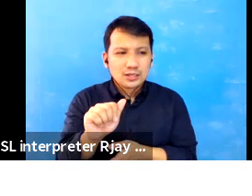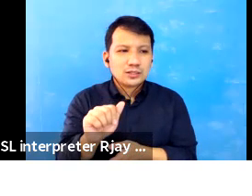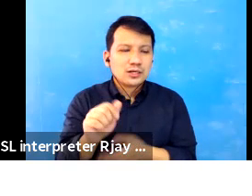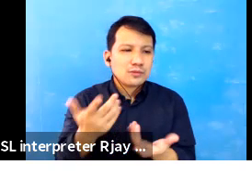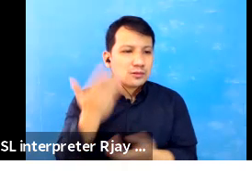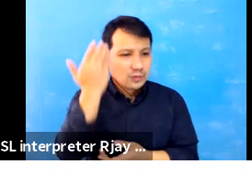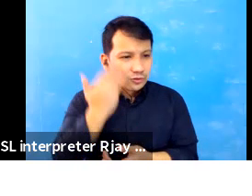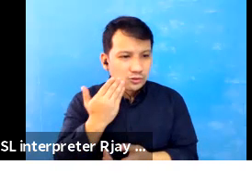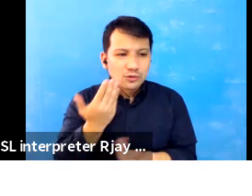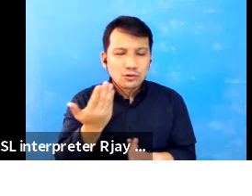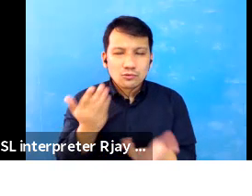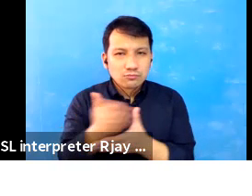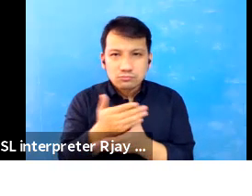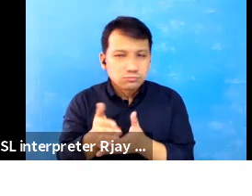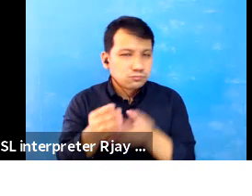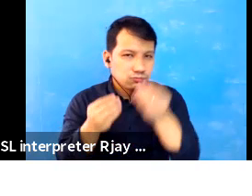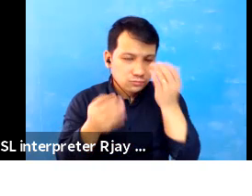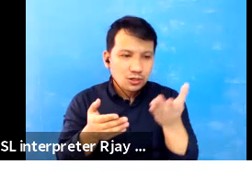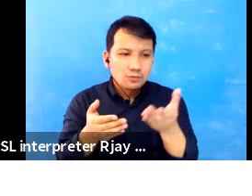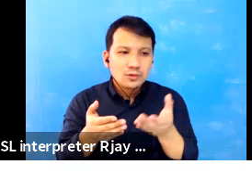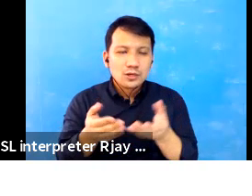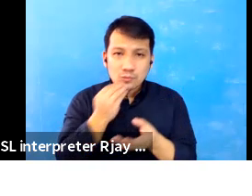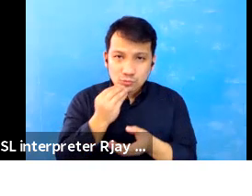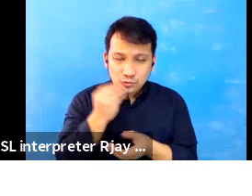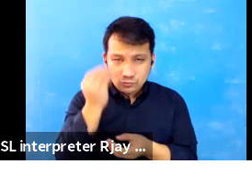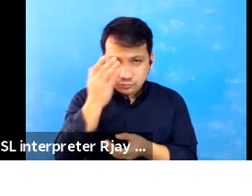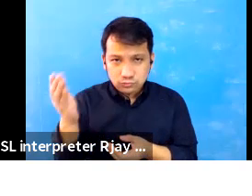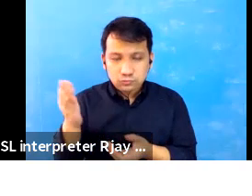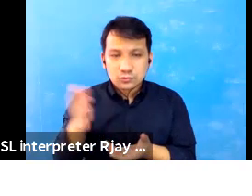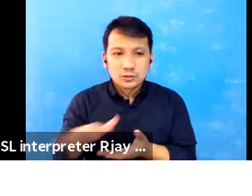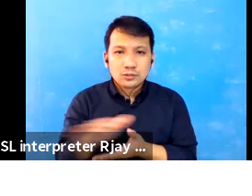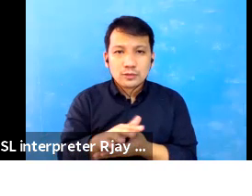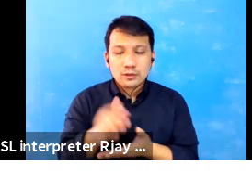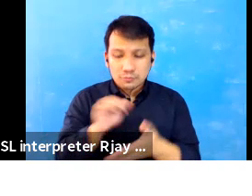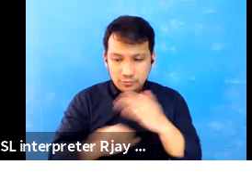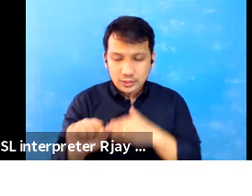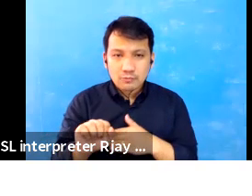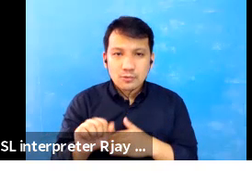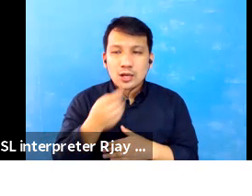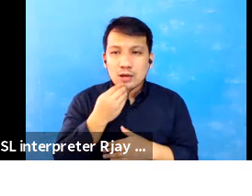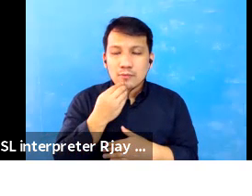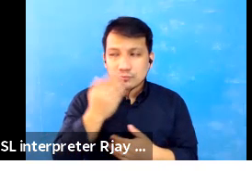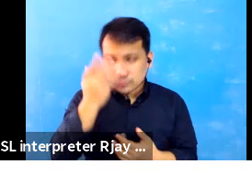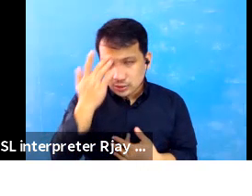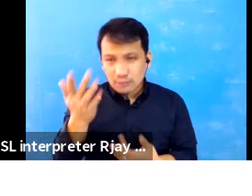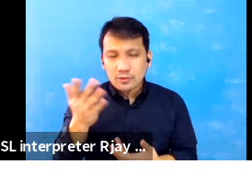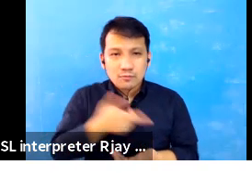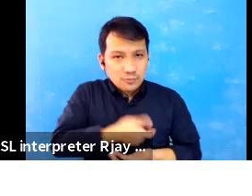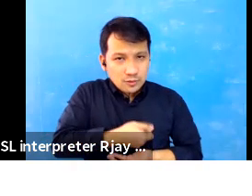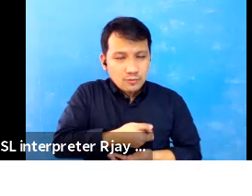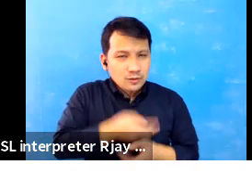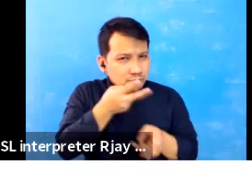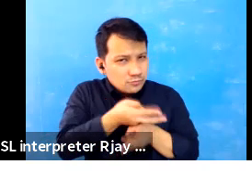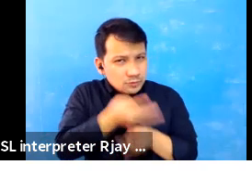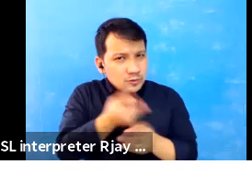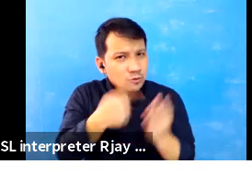deficient. Otherwise, food supplementation may be given for the pregnant and the lactating women. And again, watch out for